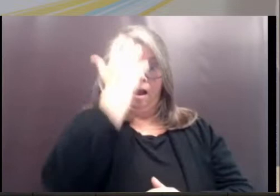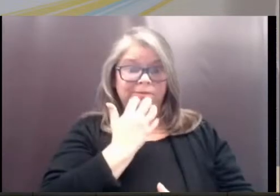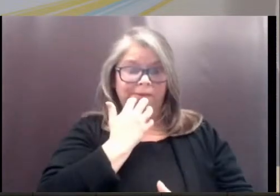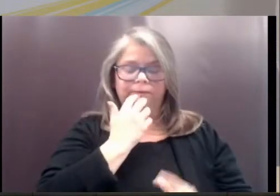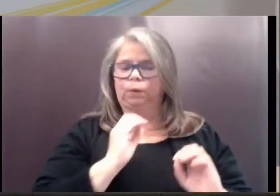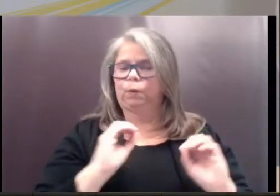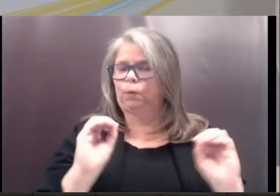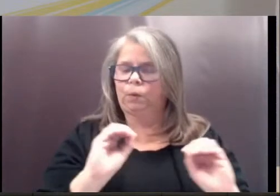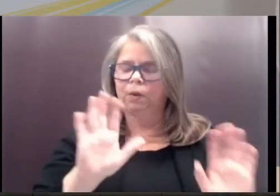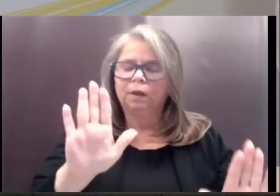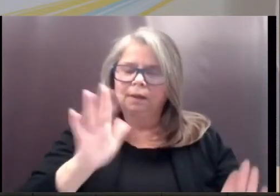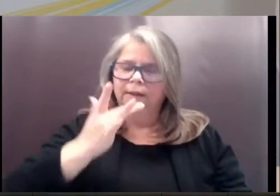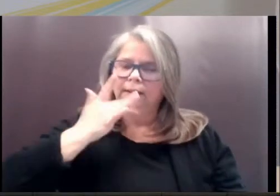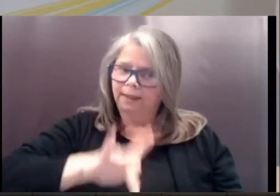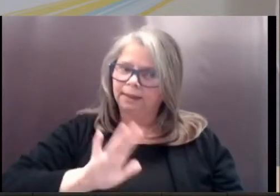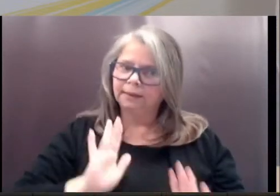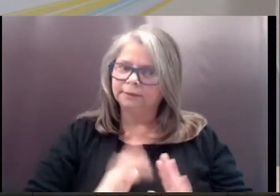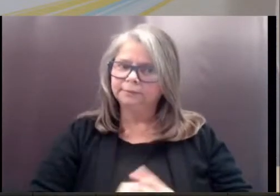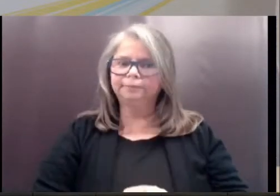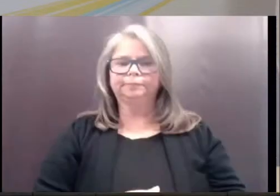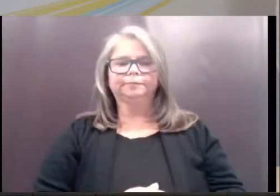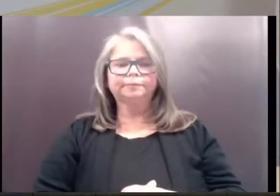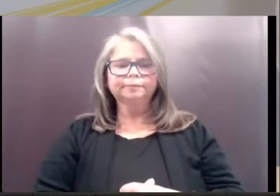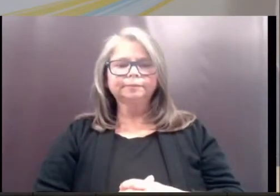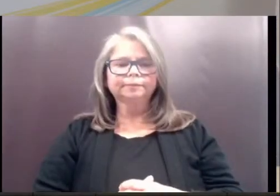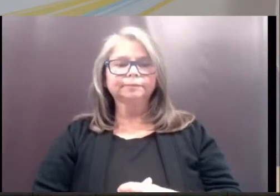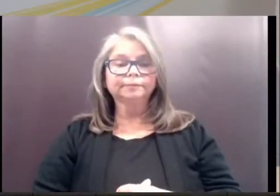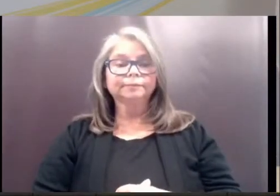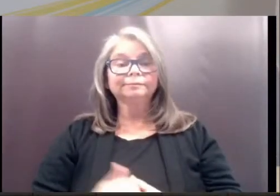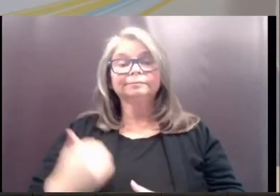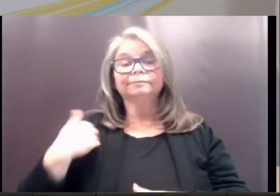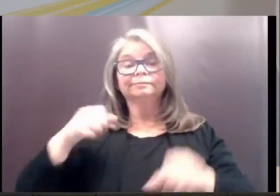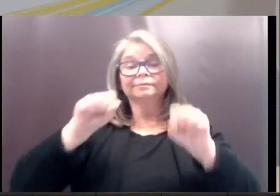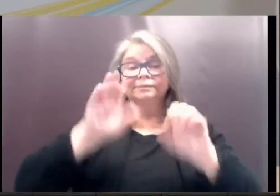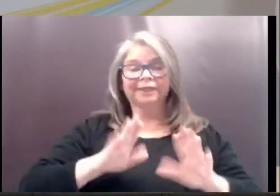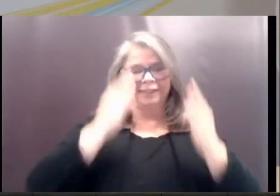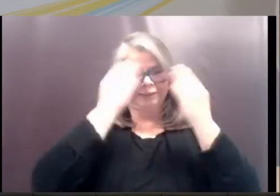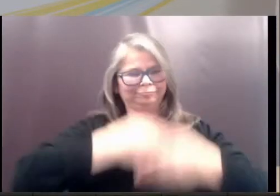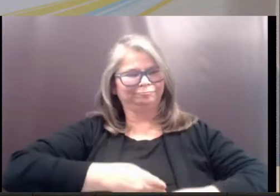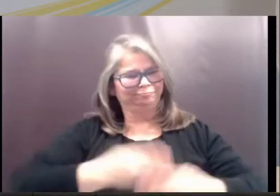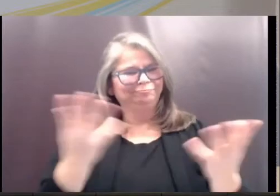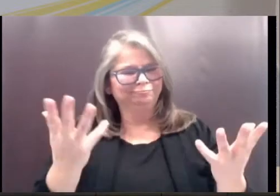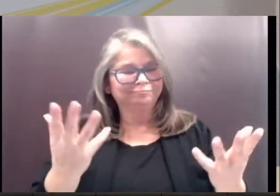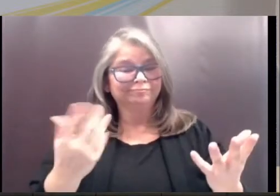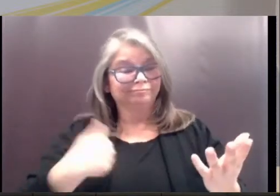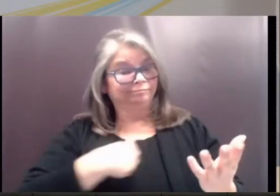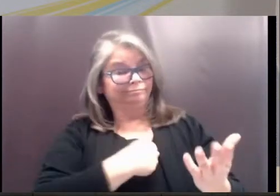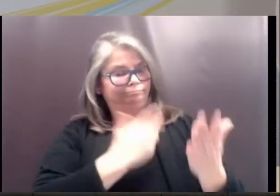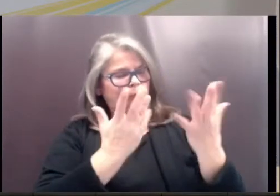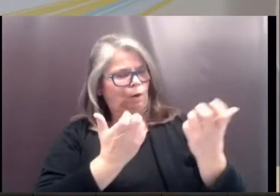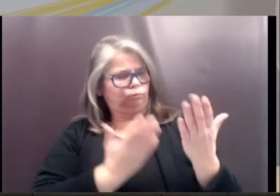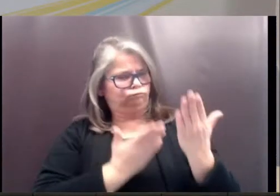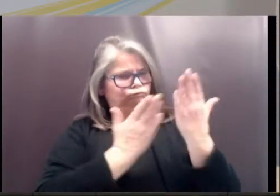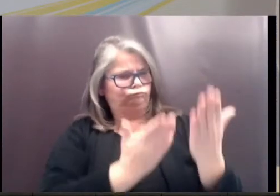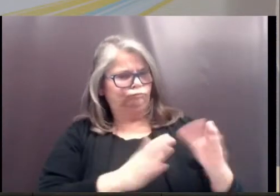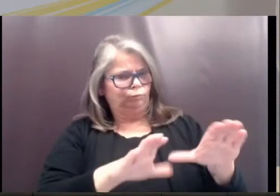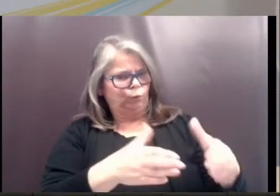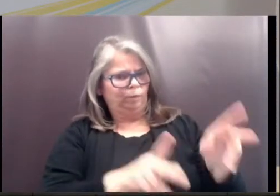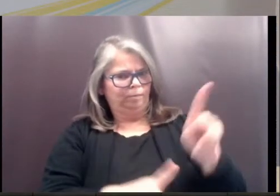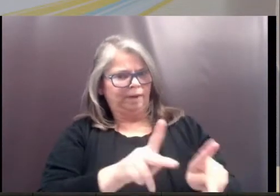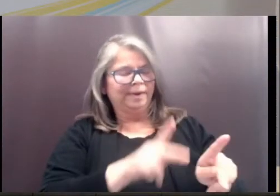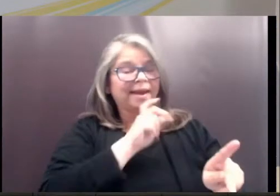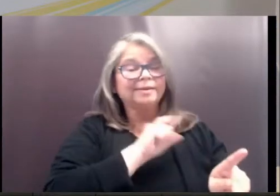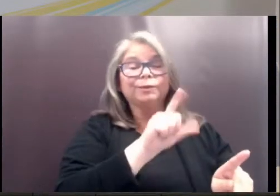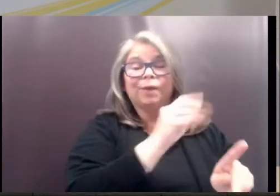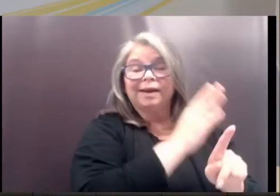As announced on Sunday, we have recommended that individuals in that age category of 20 to 29 living in the Greater Charlottetown